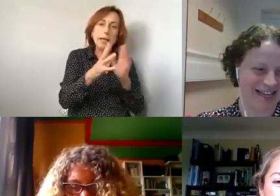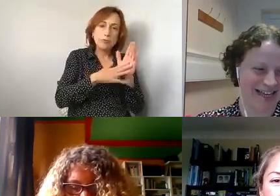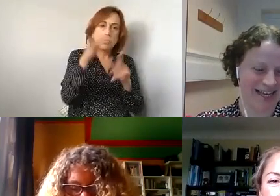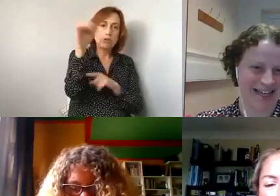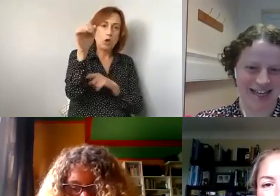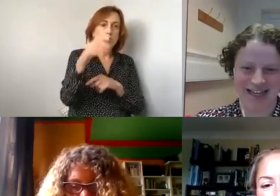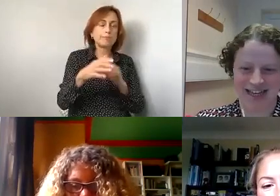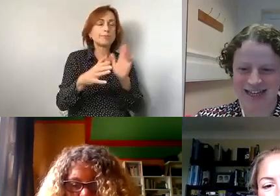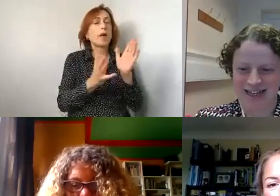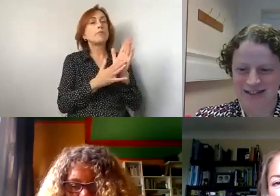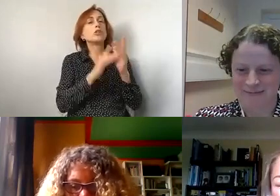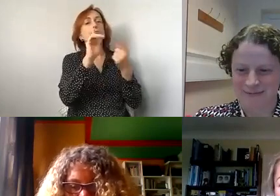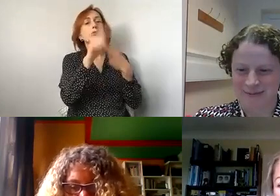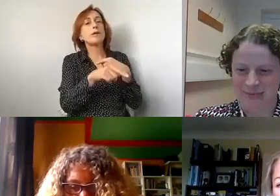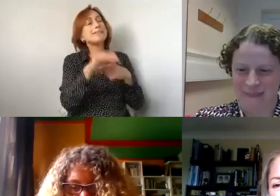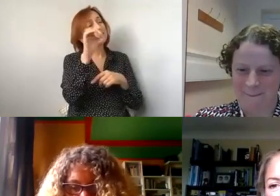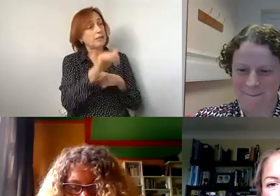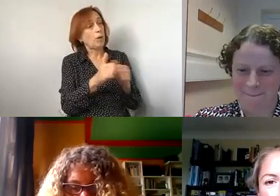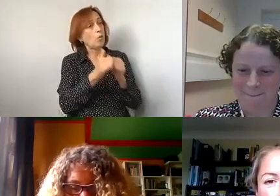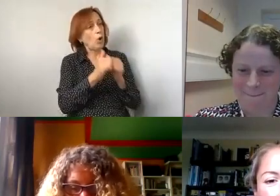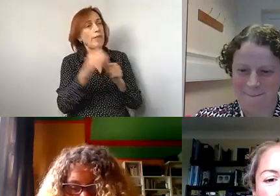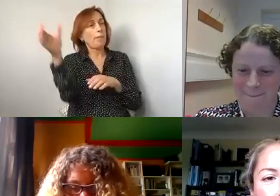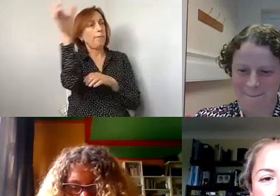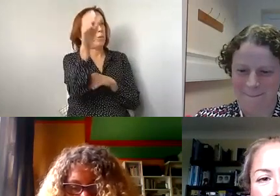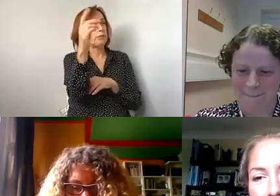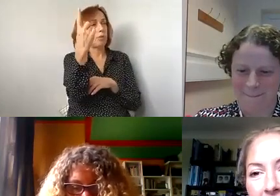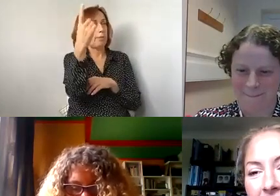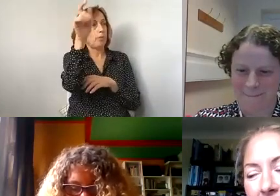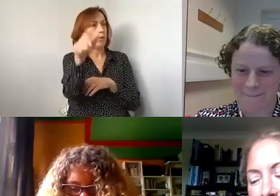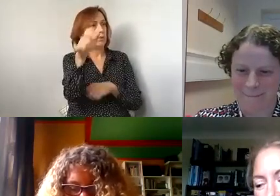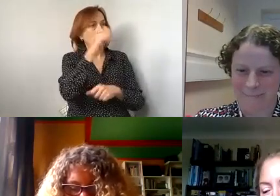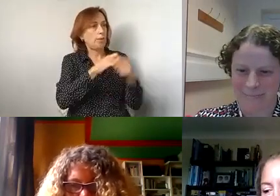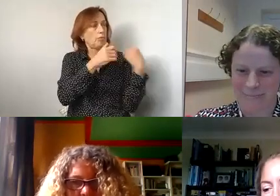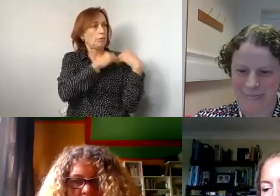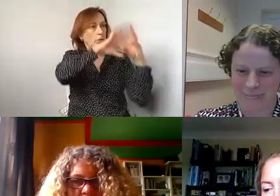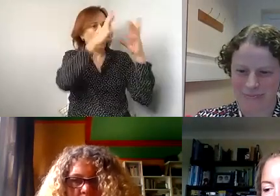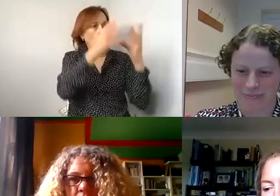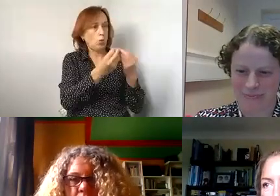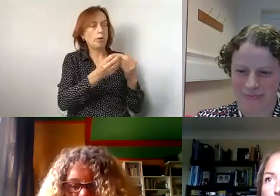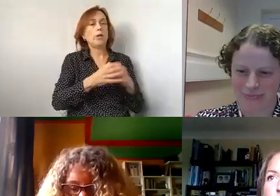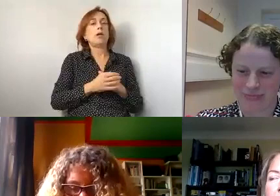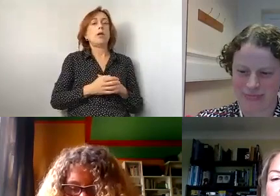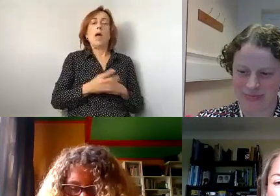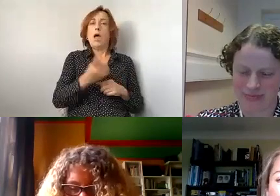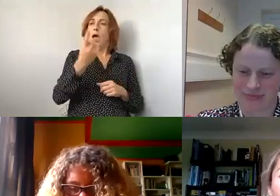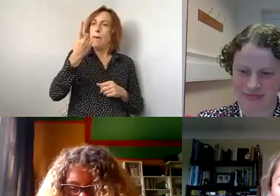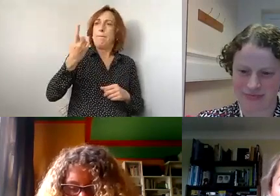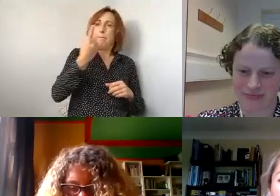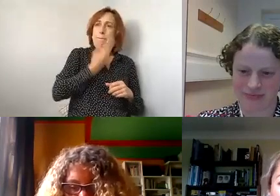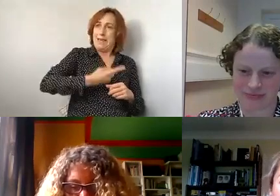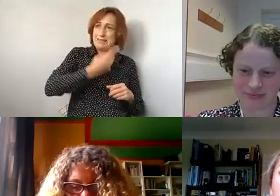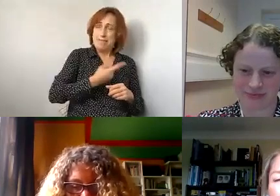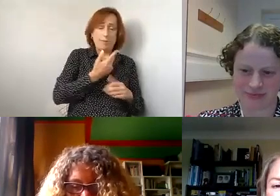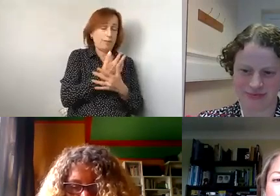I think it would, because again, I've spent a lot of my career really balking against